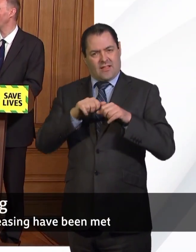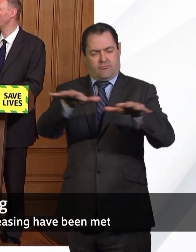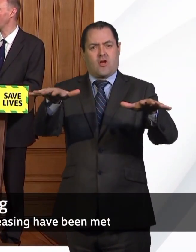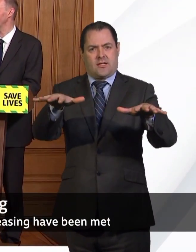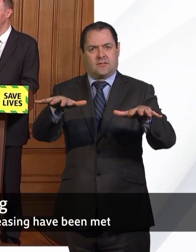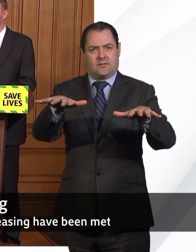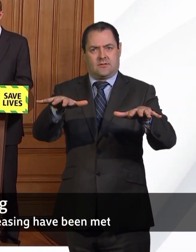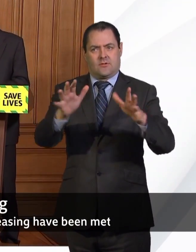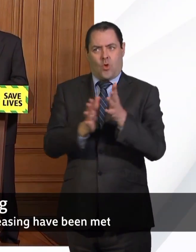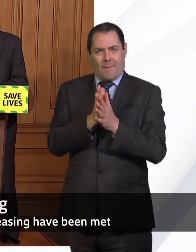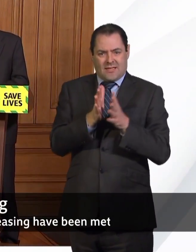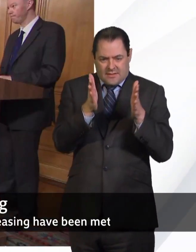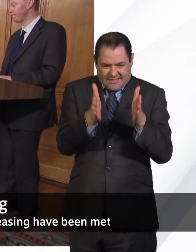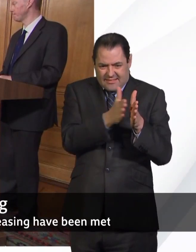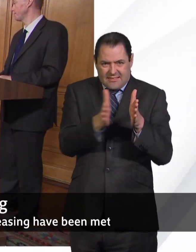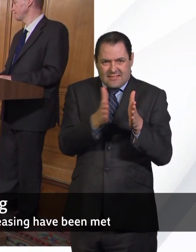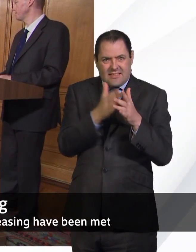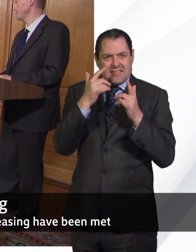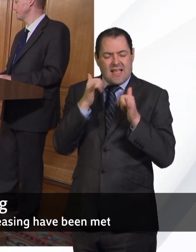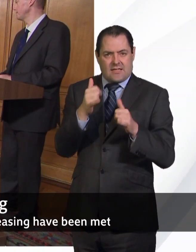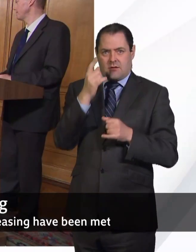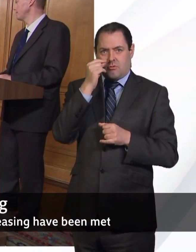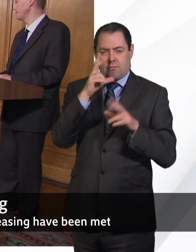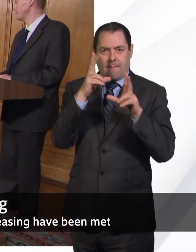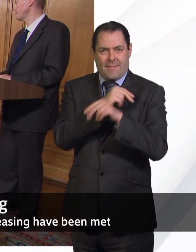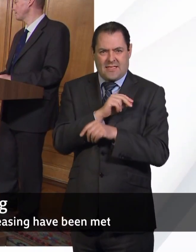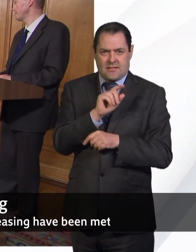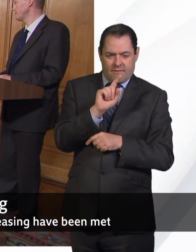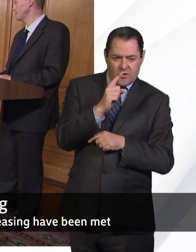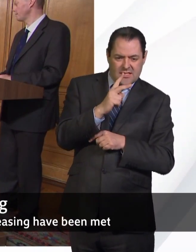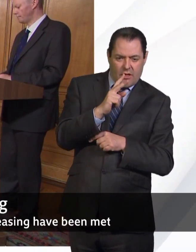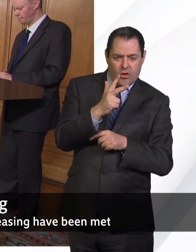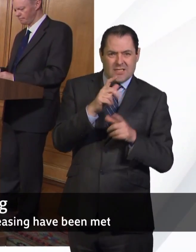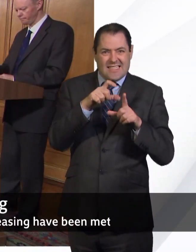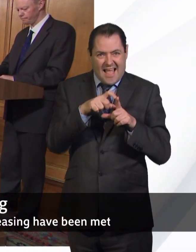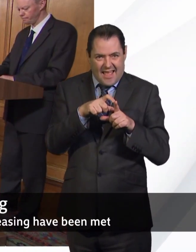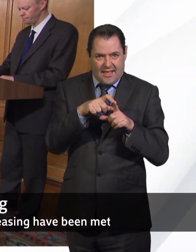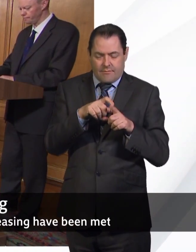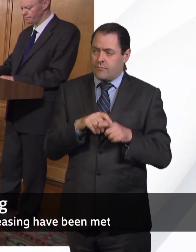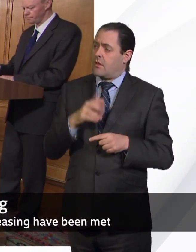key point about the testing. Thanks very much, Sam. Can we go to Jonathan Riley from The Sun, please?